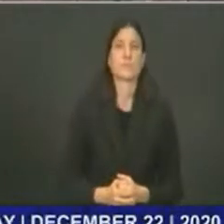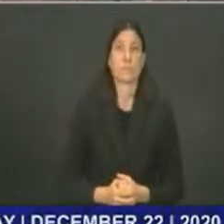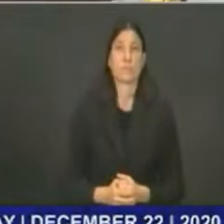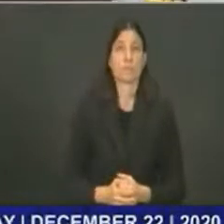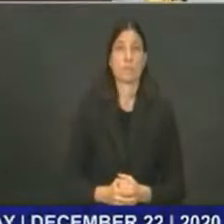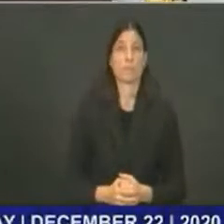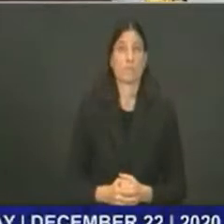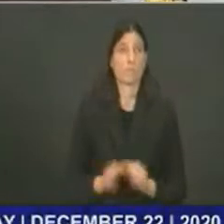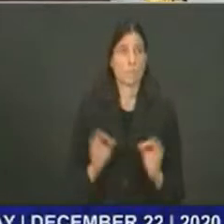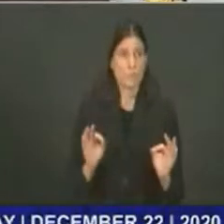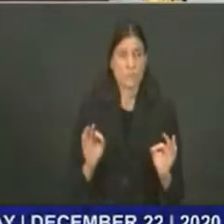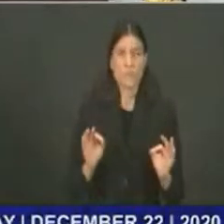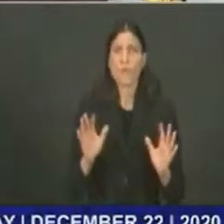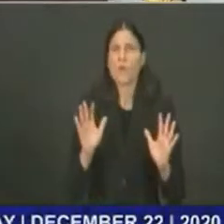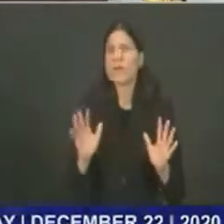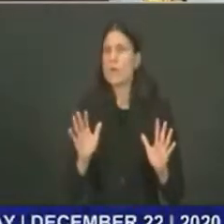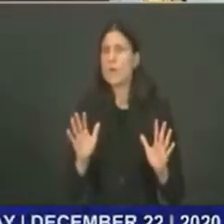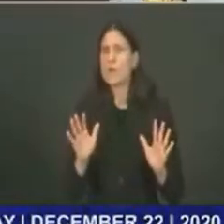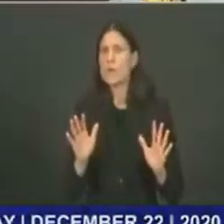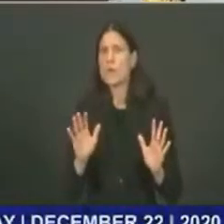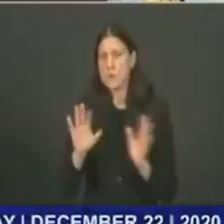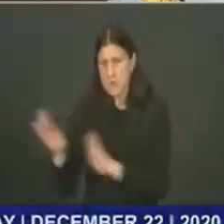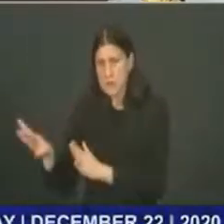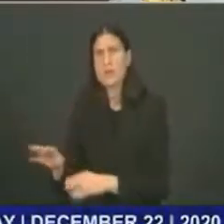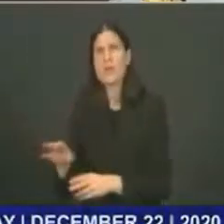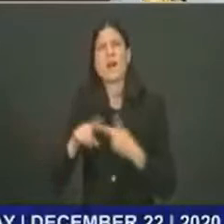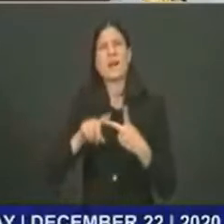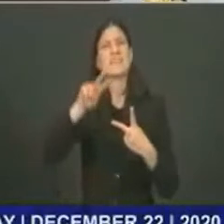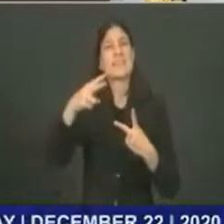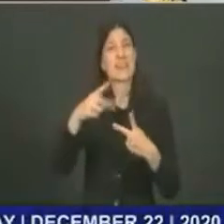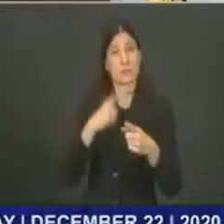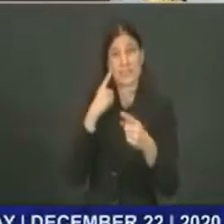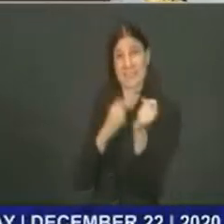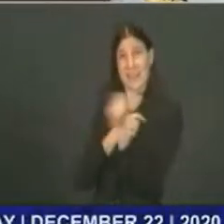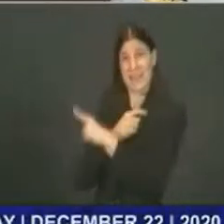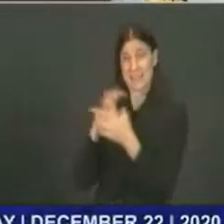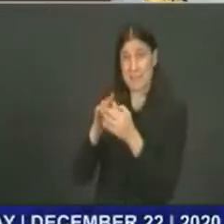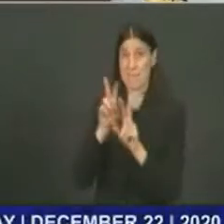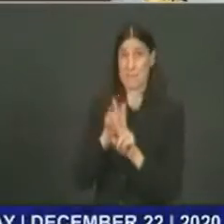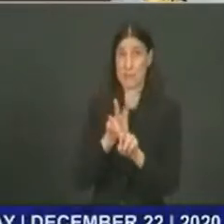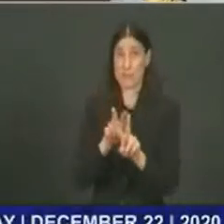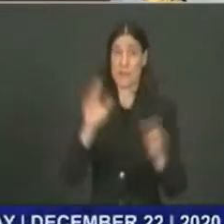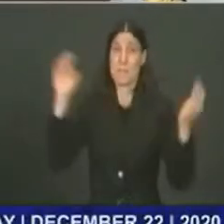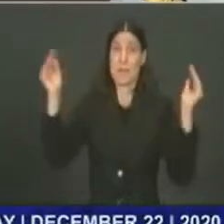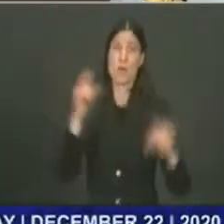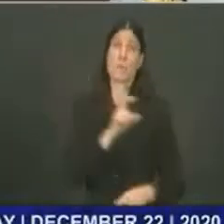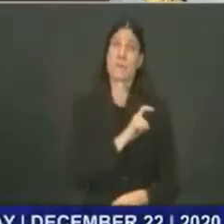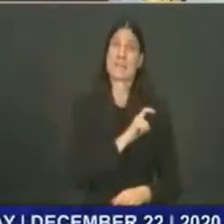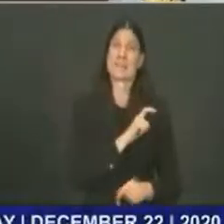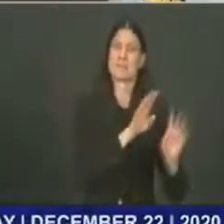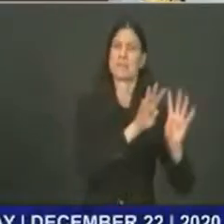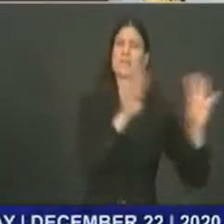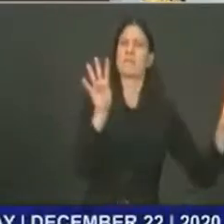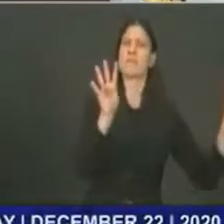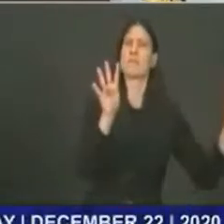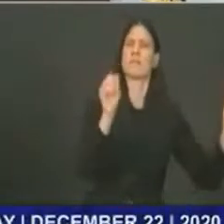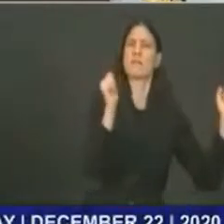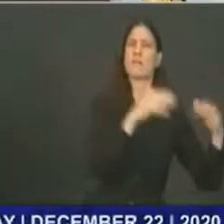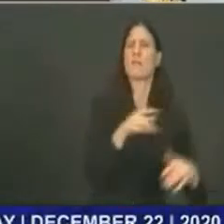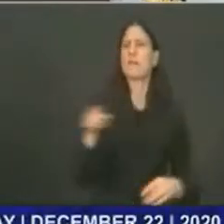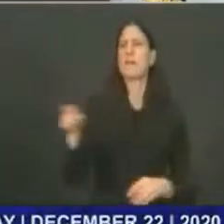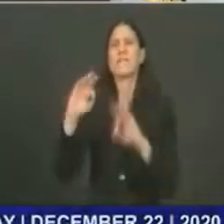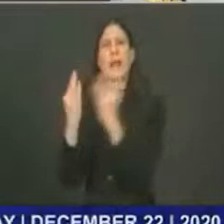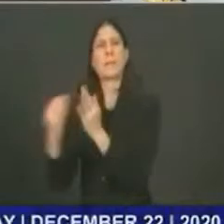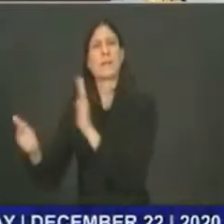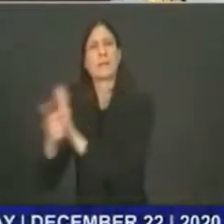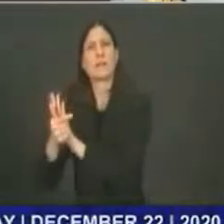That was it on that? And then on the funeral, yeah. I didn't, you know, I was in the car procession. I wasn't